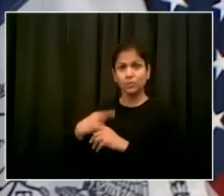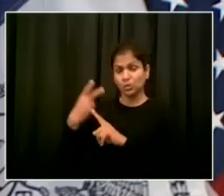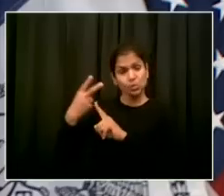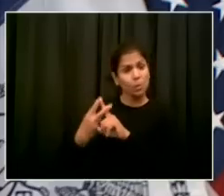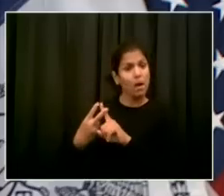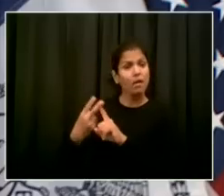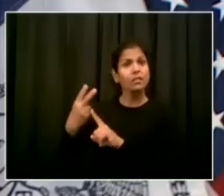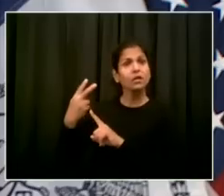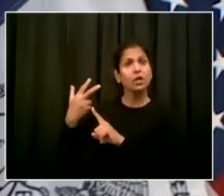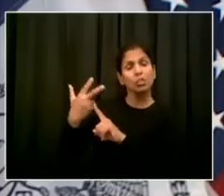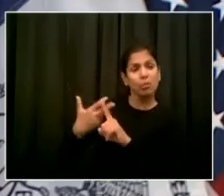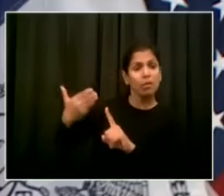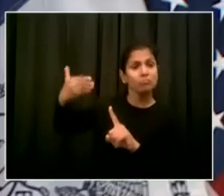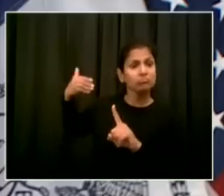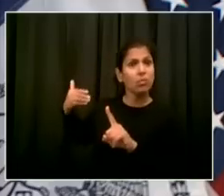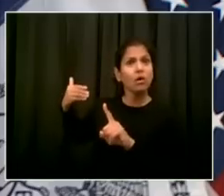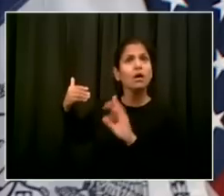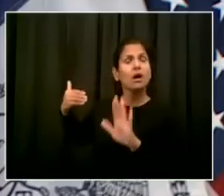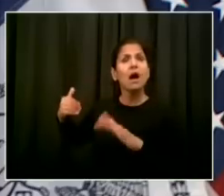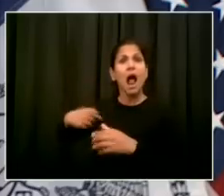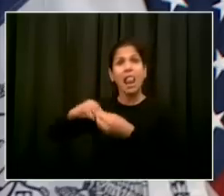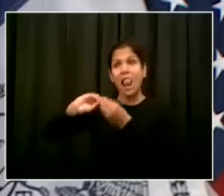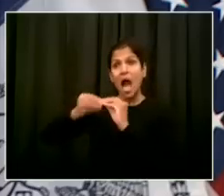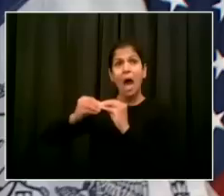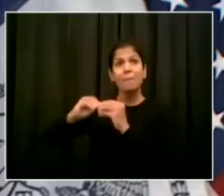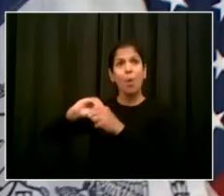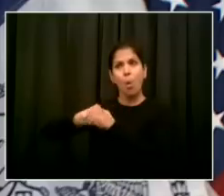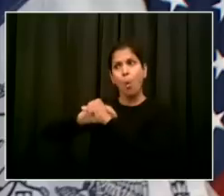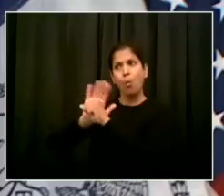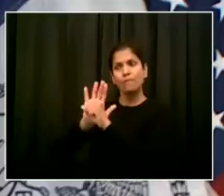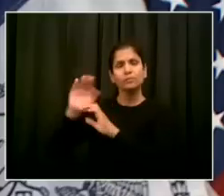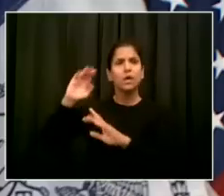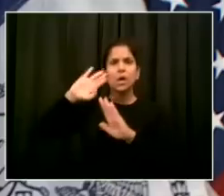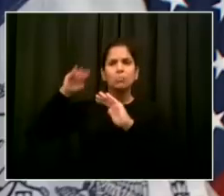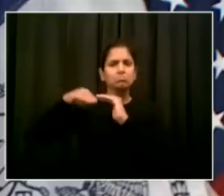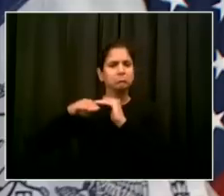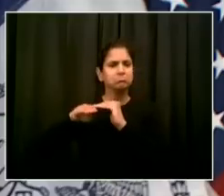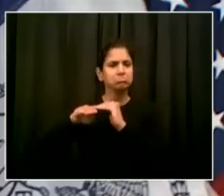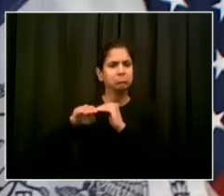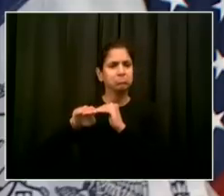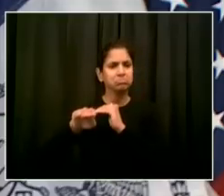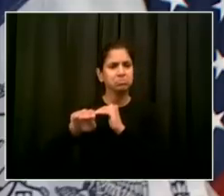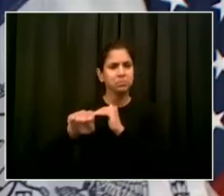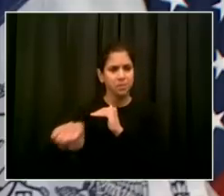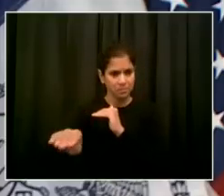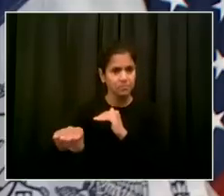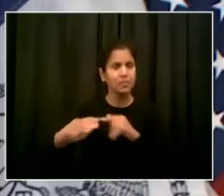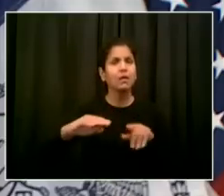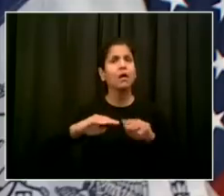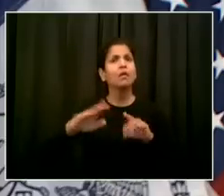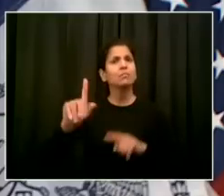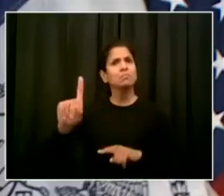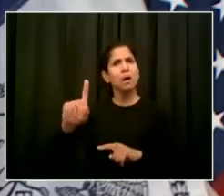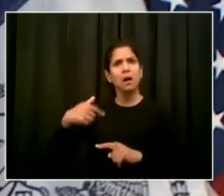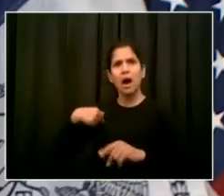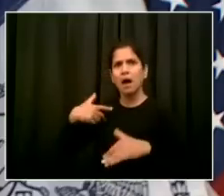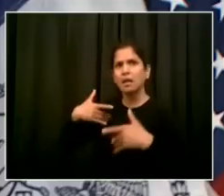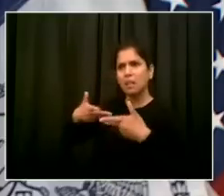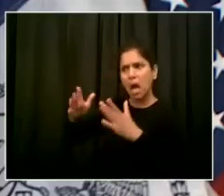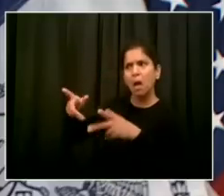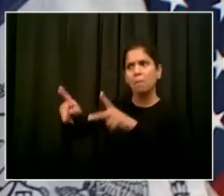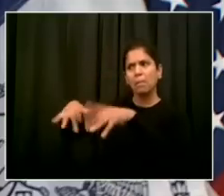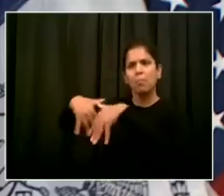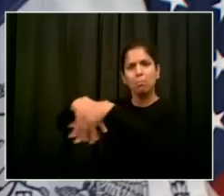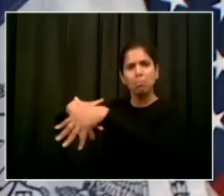spectrum. We've seen every kind of protest, from what we saw on Staten Island over the weekend to what we've seen in Washington Square Park. Whatever you name it, we've seen the whole